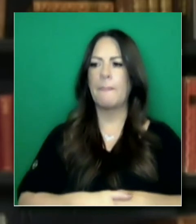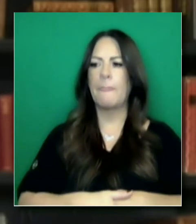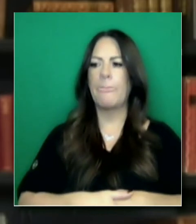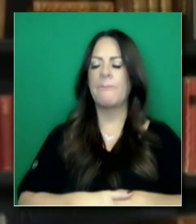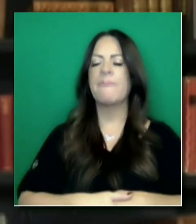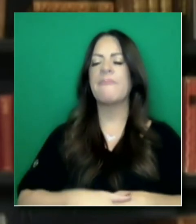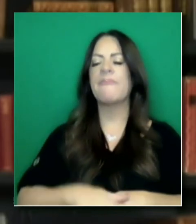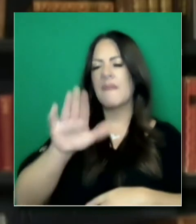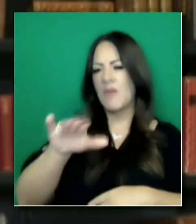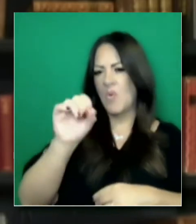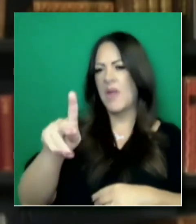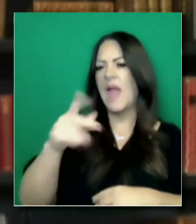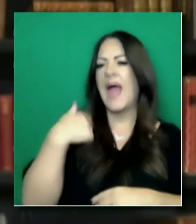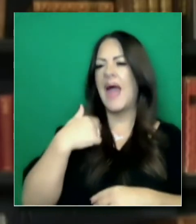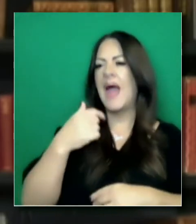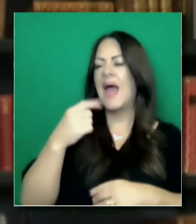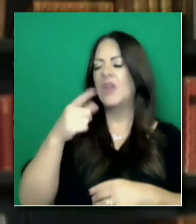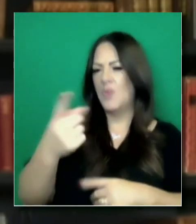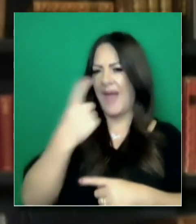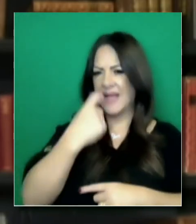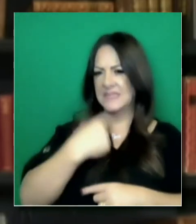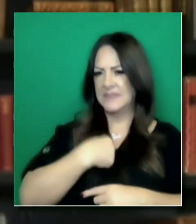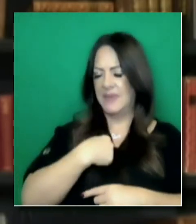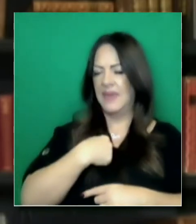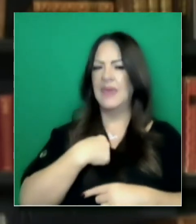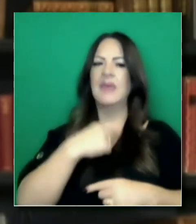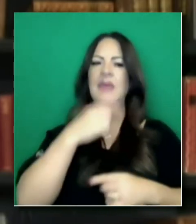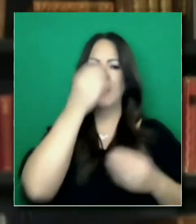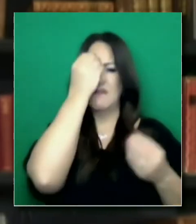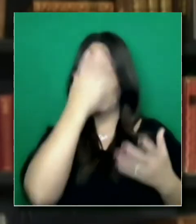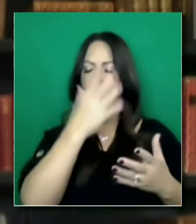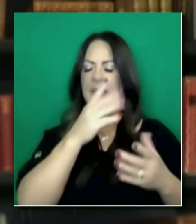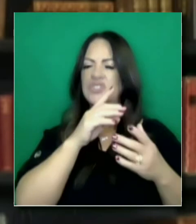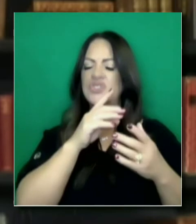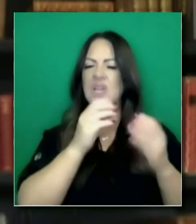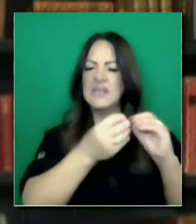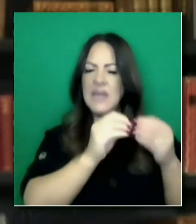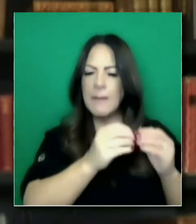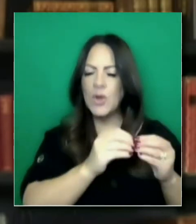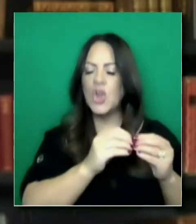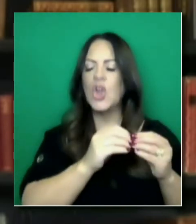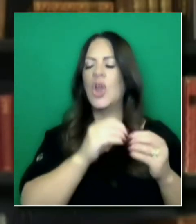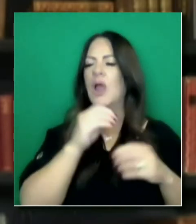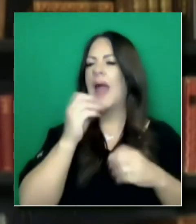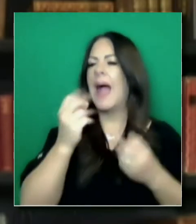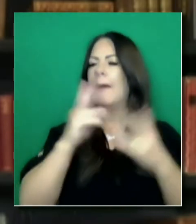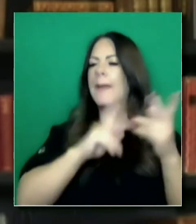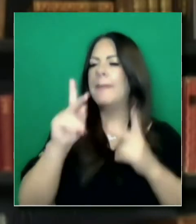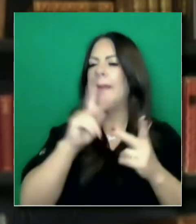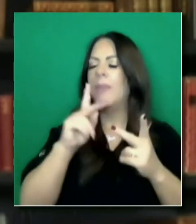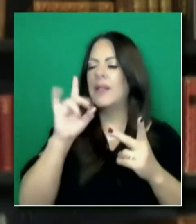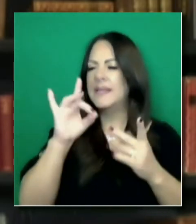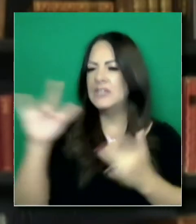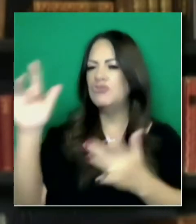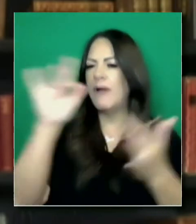the update. And I promise you my team is already working on providing that travel update, and we'll get you more specific, more granular